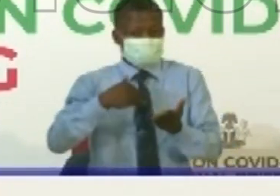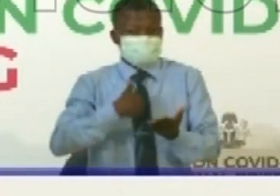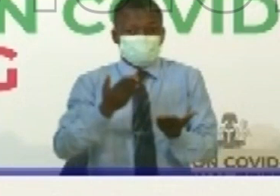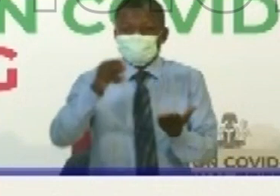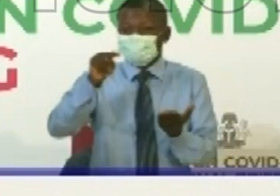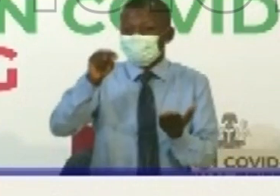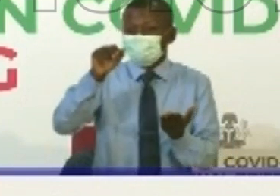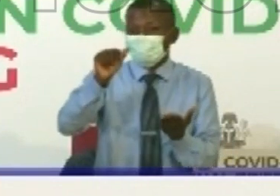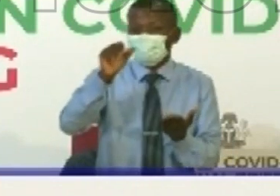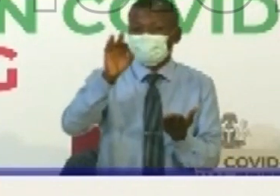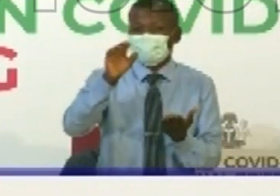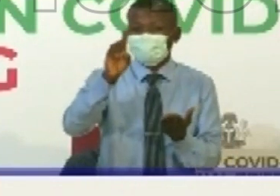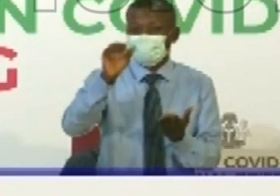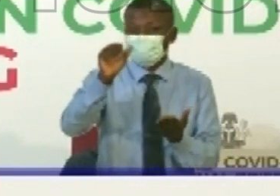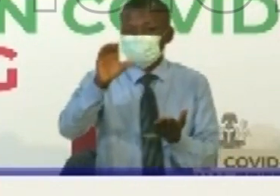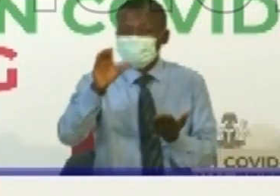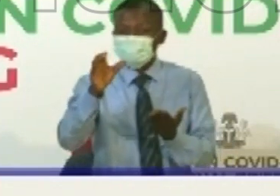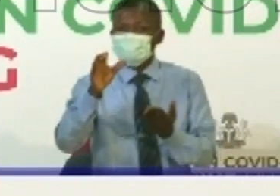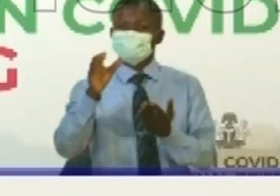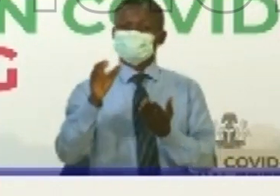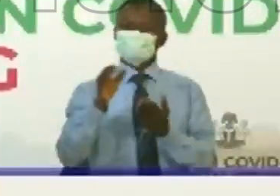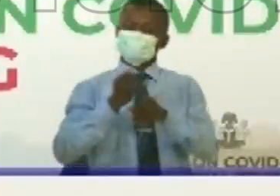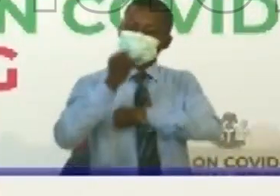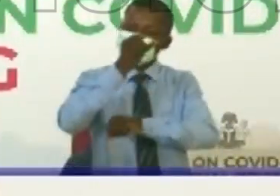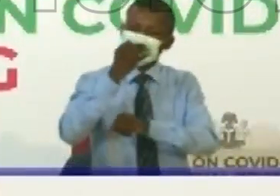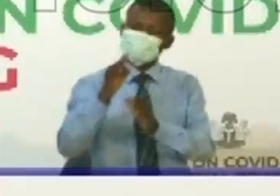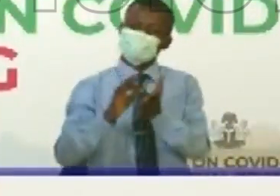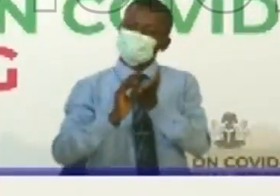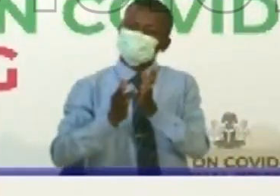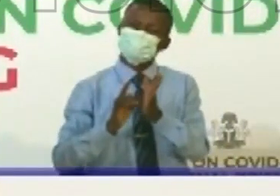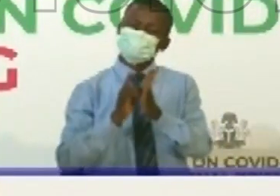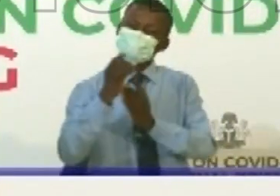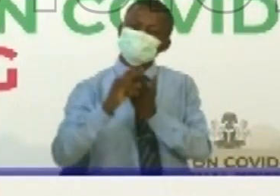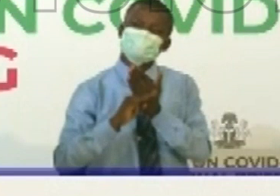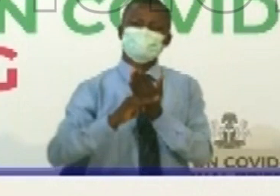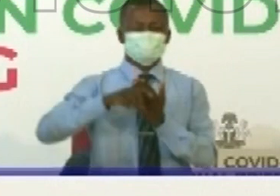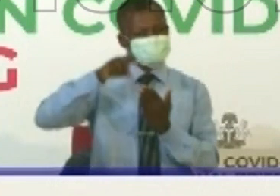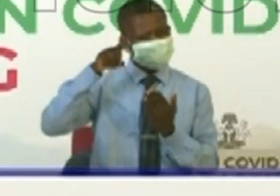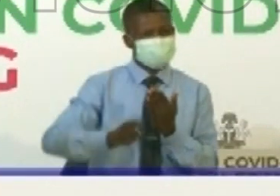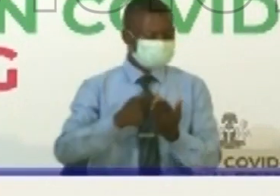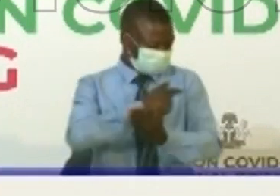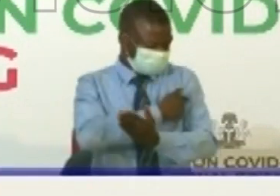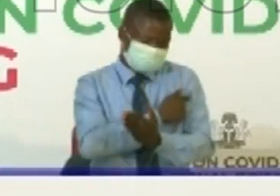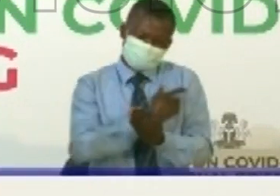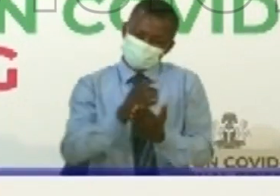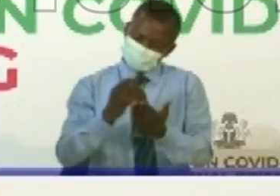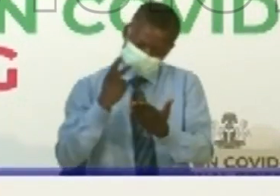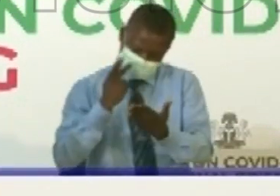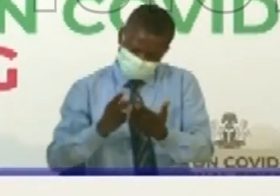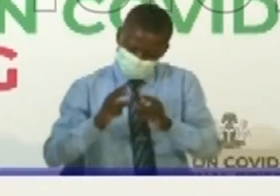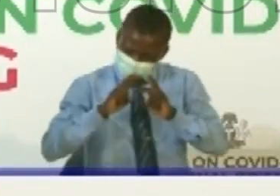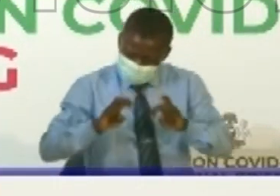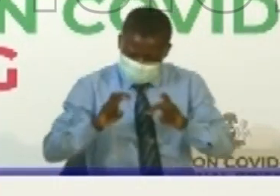of Pharmaceutical Research and Development. The vaccines will be analyzed, it will be checked for